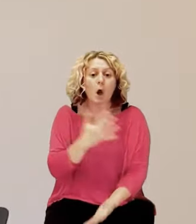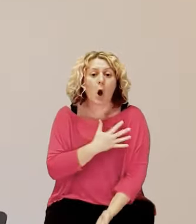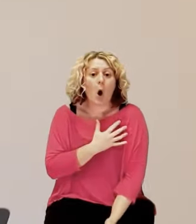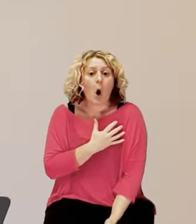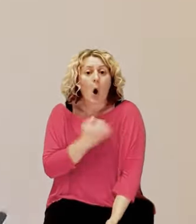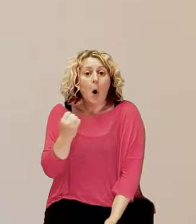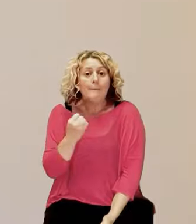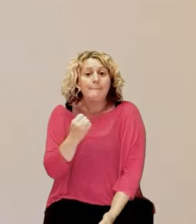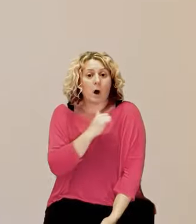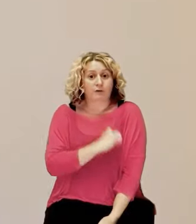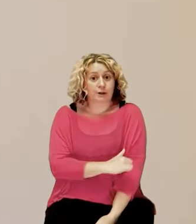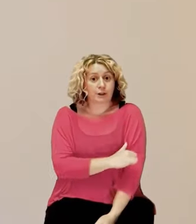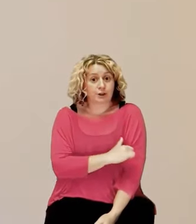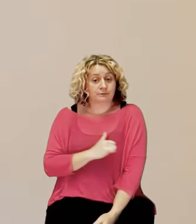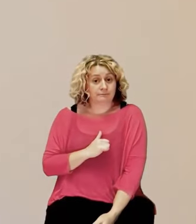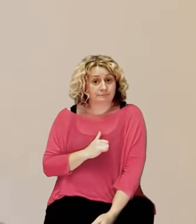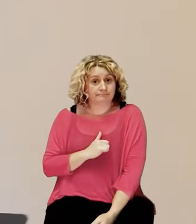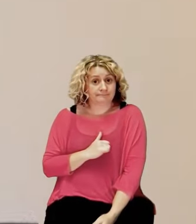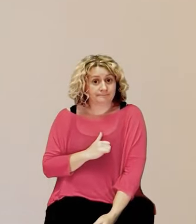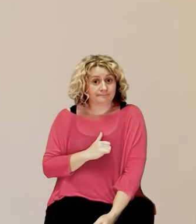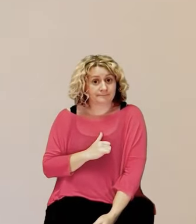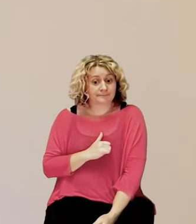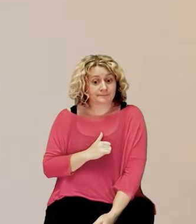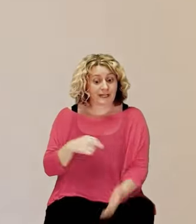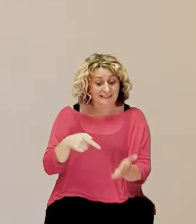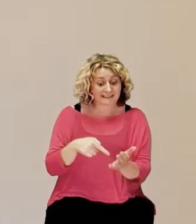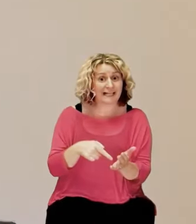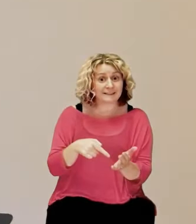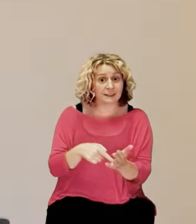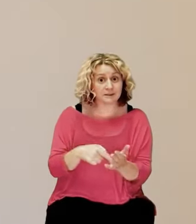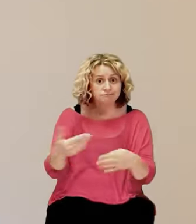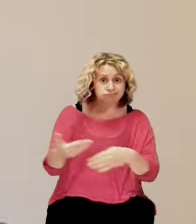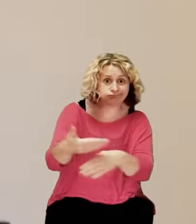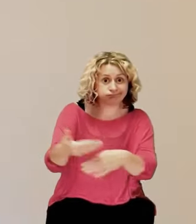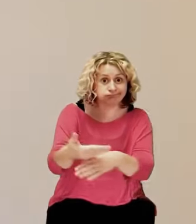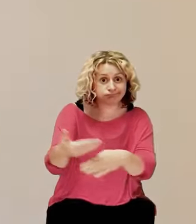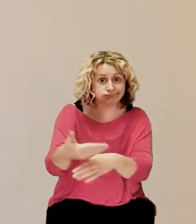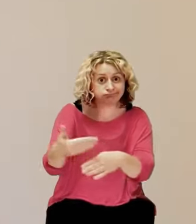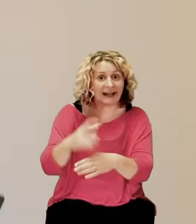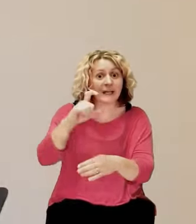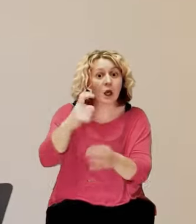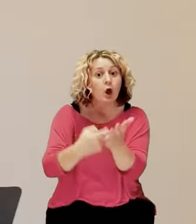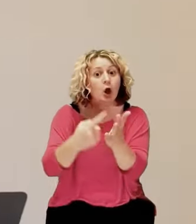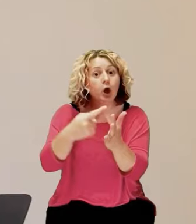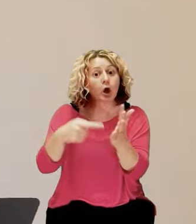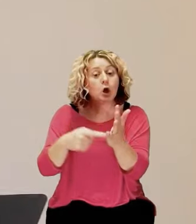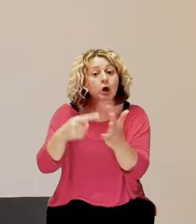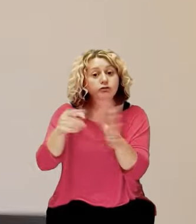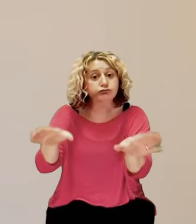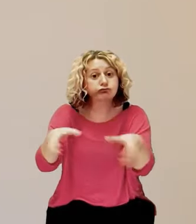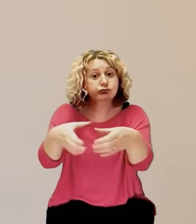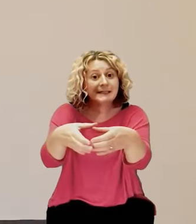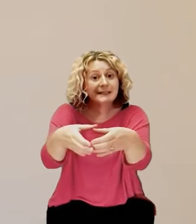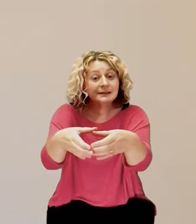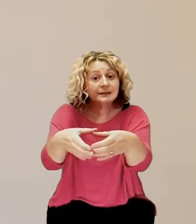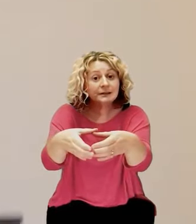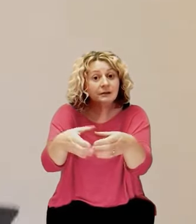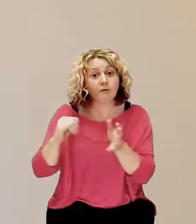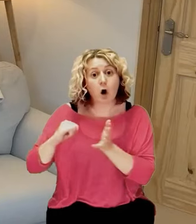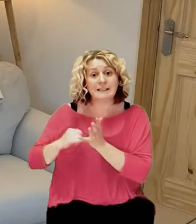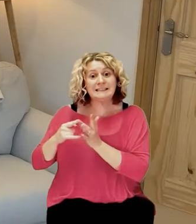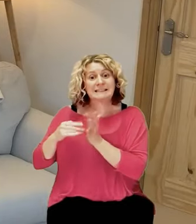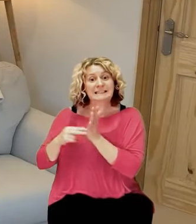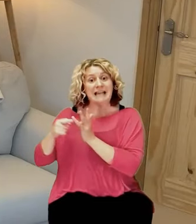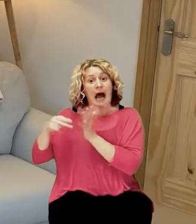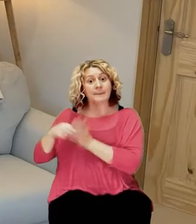In Crete, Titus. In Cambridge, in the world of sport, Daniels. Where's yours? Change the